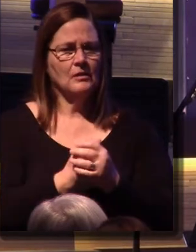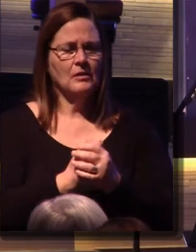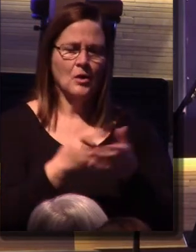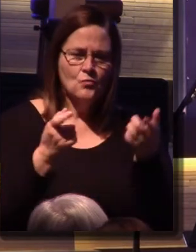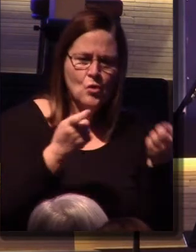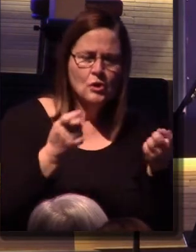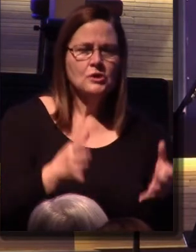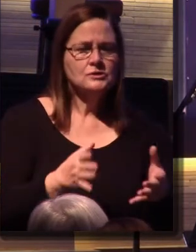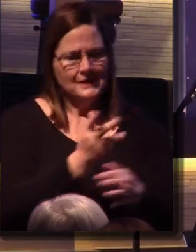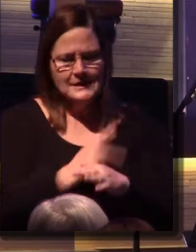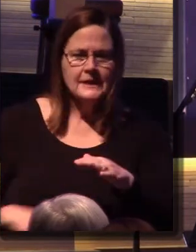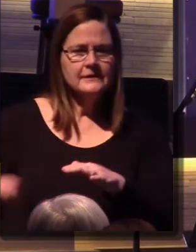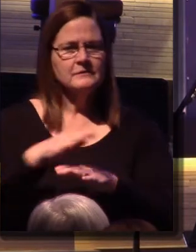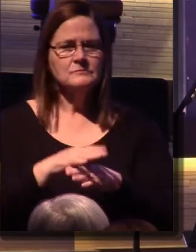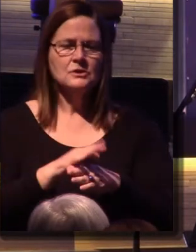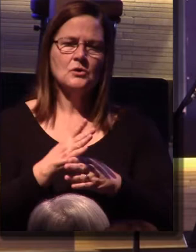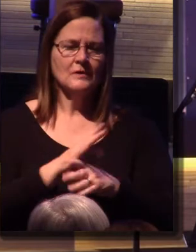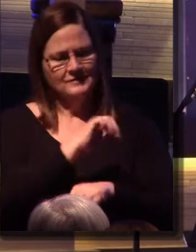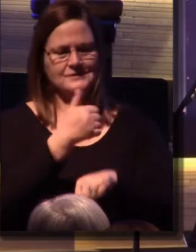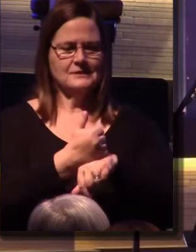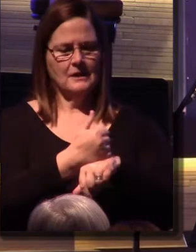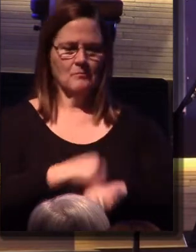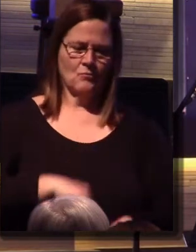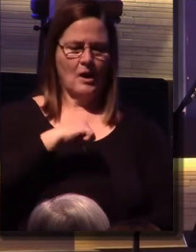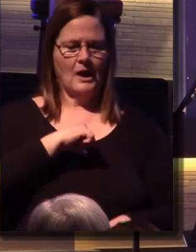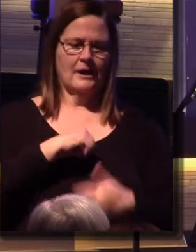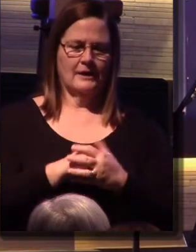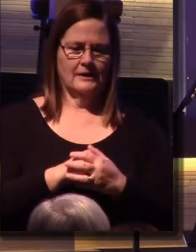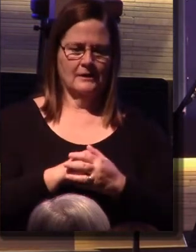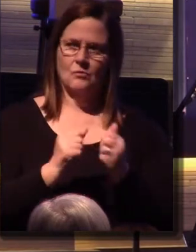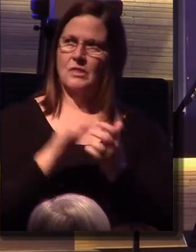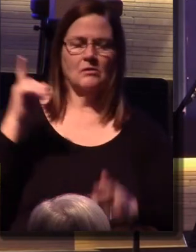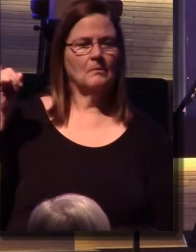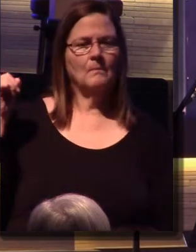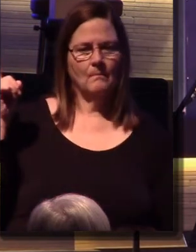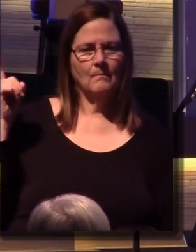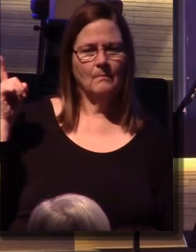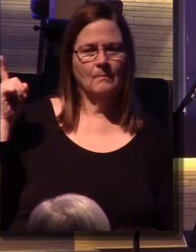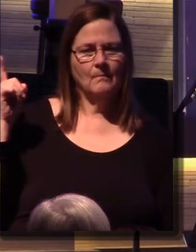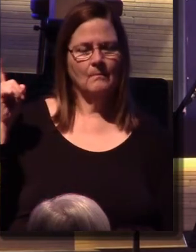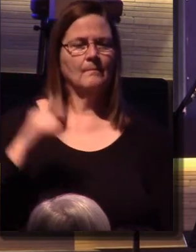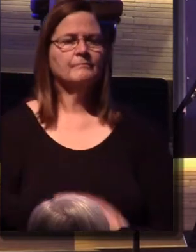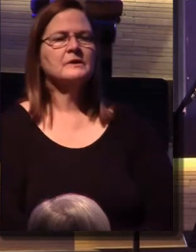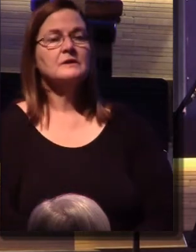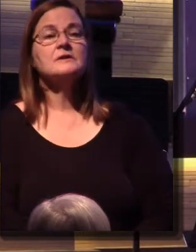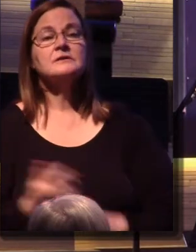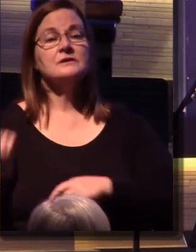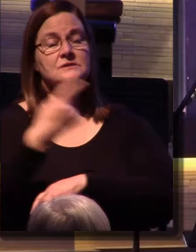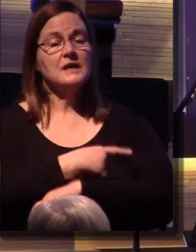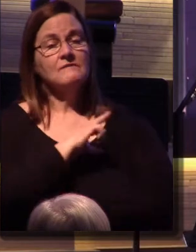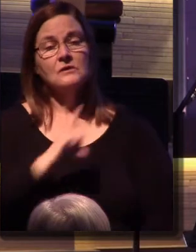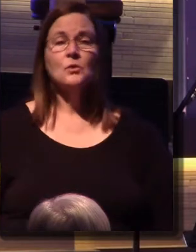kingdoms who have set themselves up in pride against him. And so the day of the Lord is